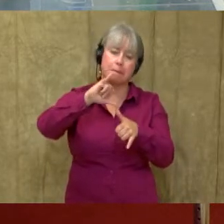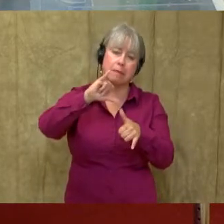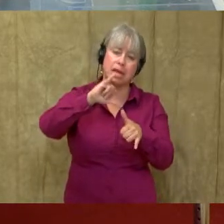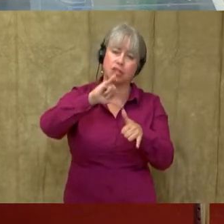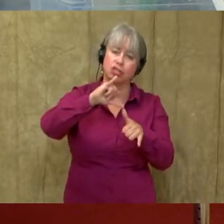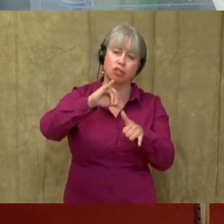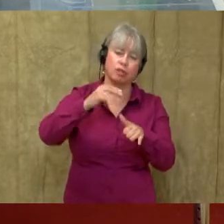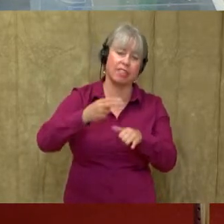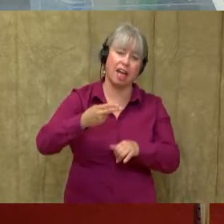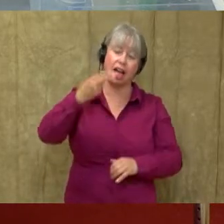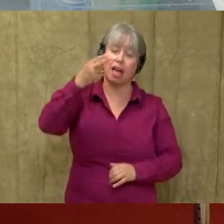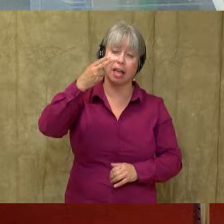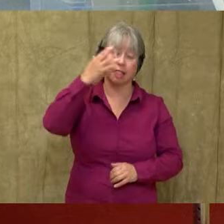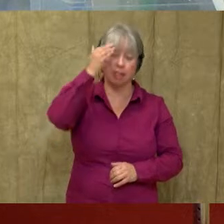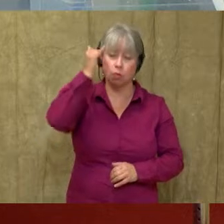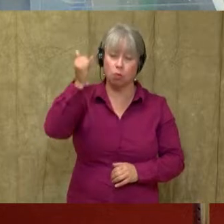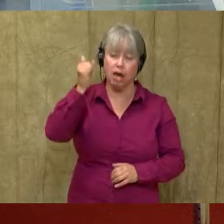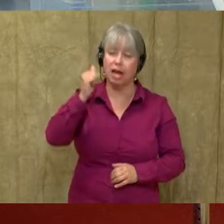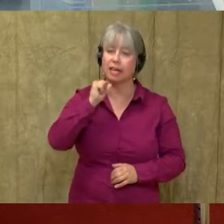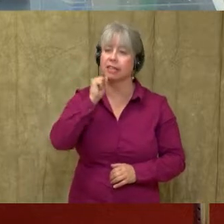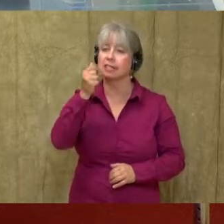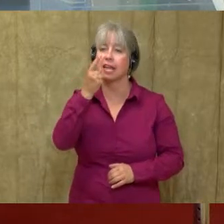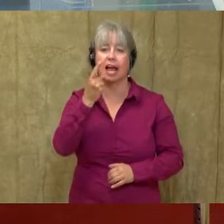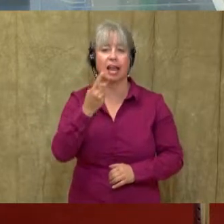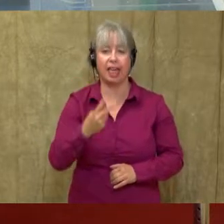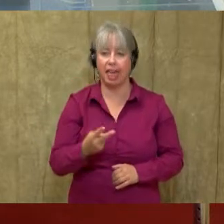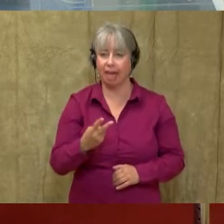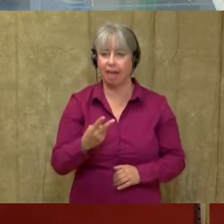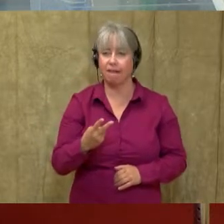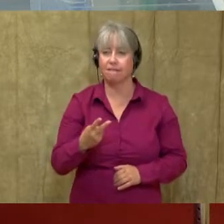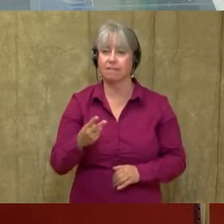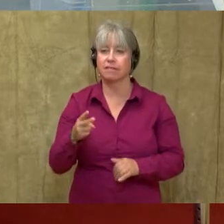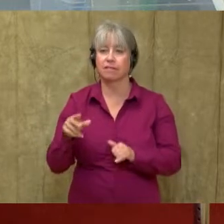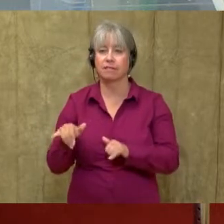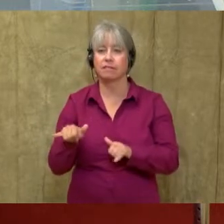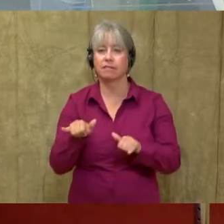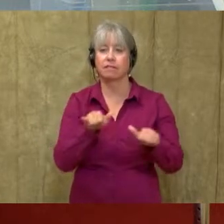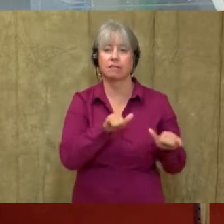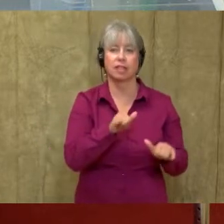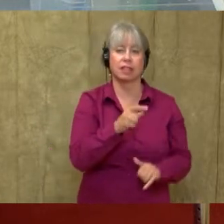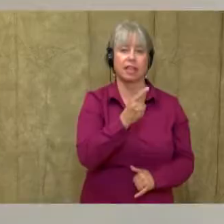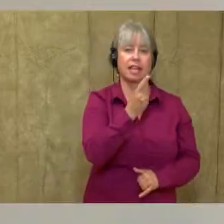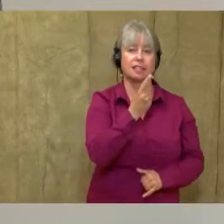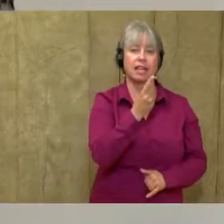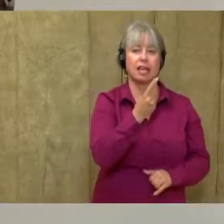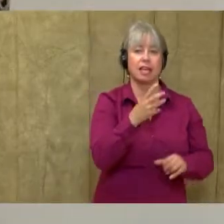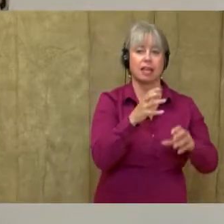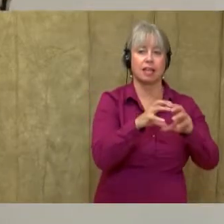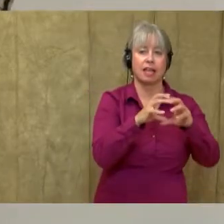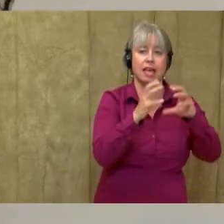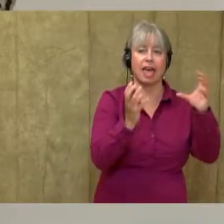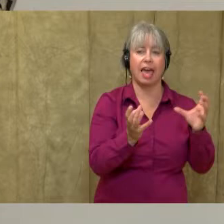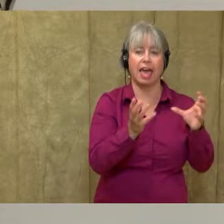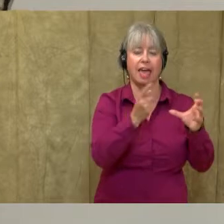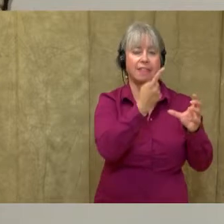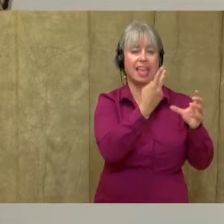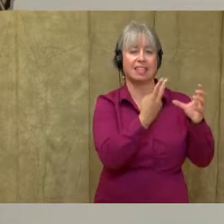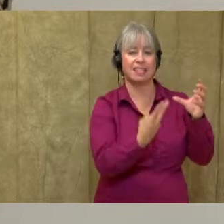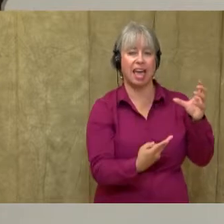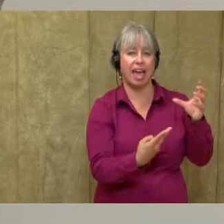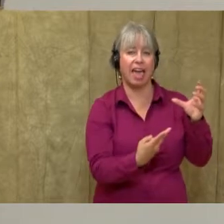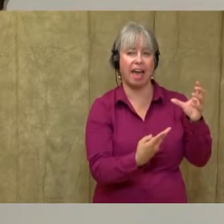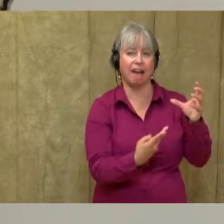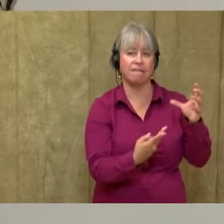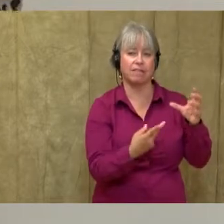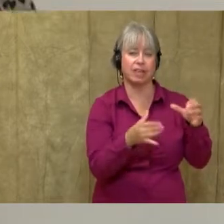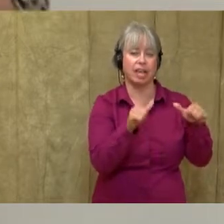radius of the sphere because it's not in half, like I could with this one. This is called a hemisphere. It's half of a sphere. See, I could put a ruler on here and